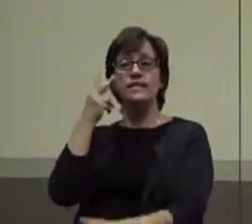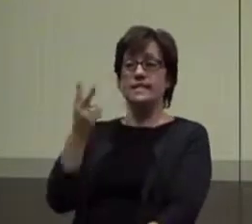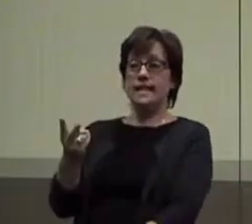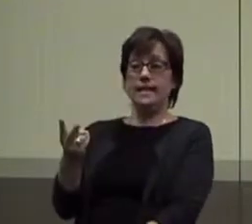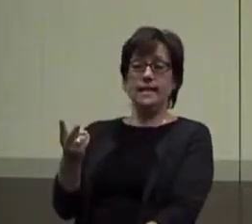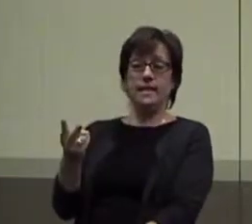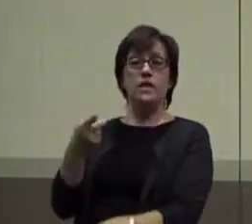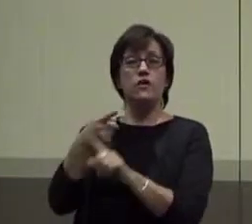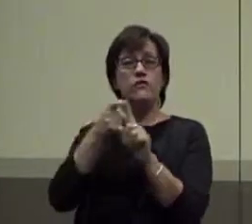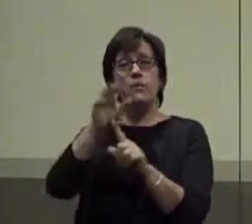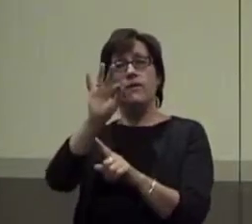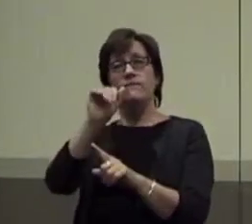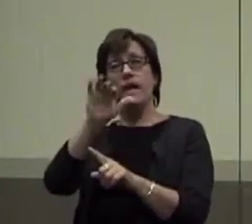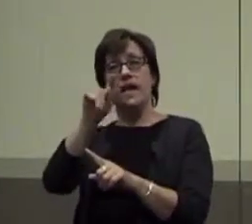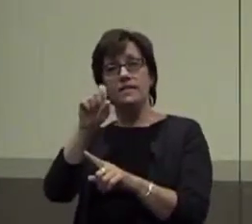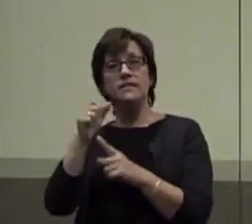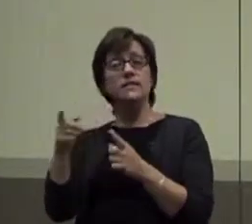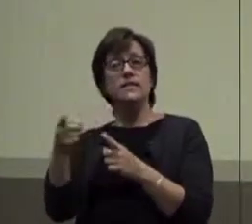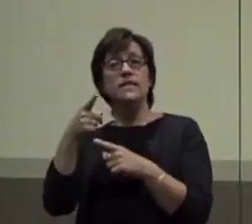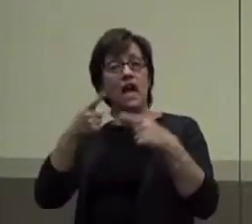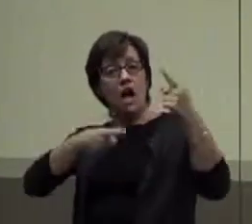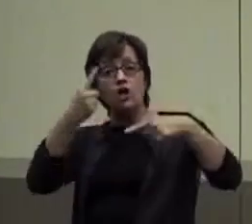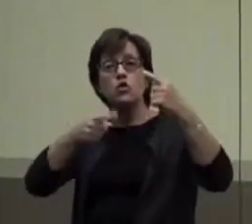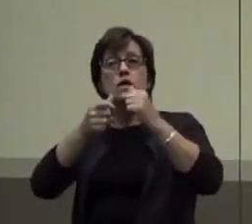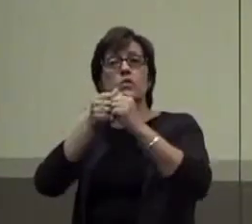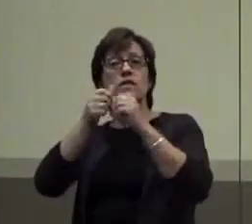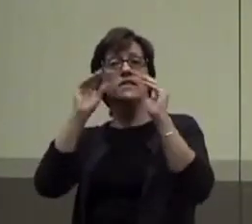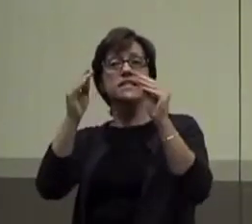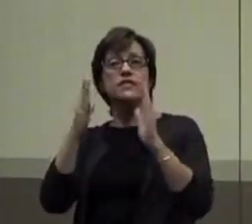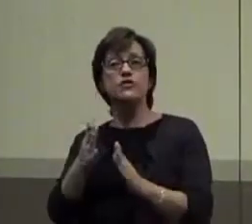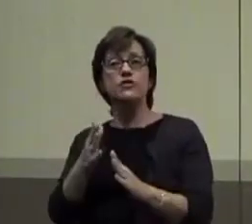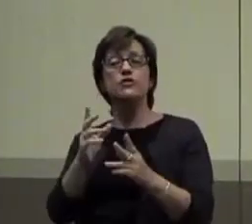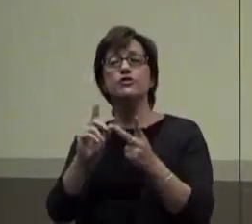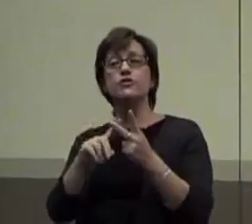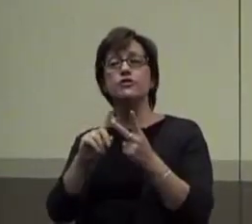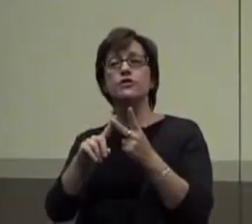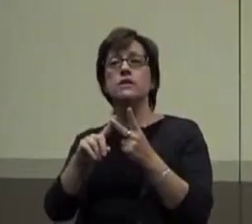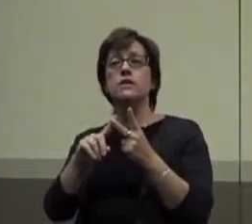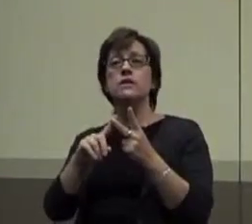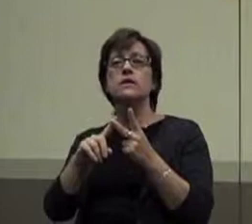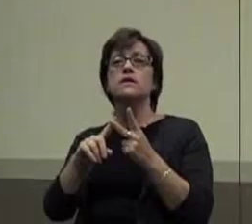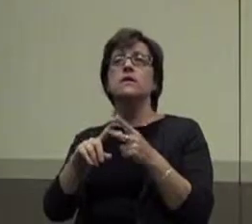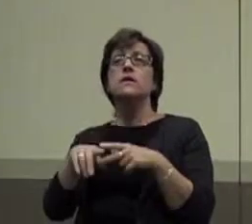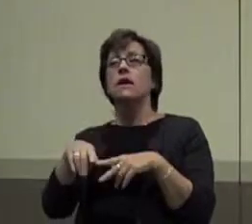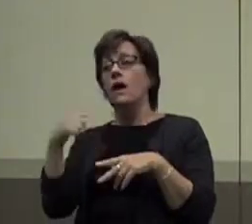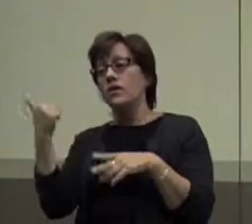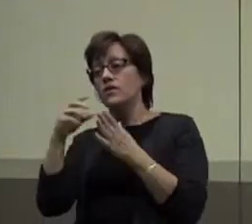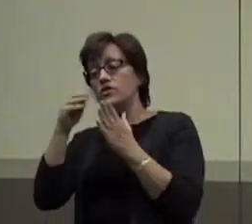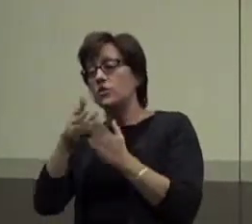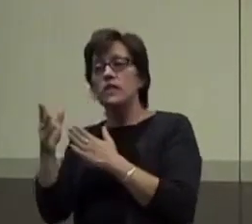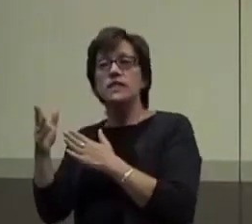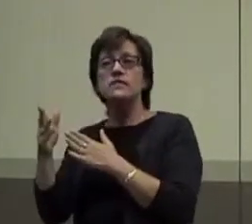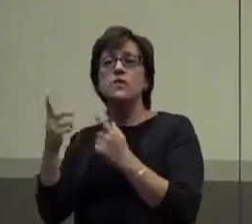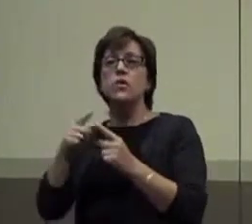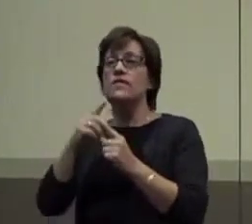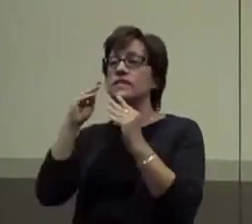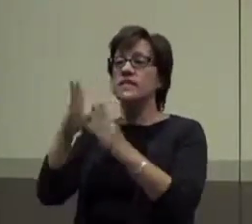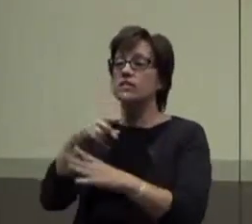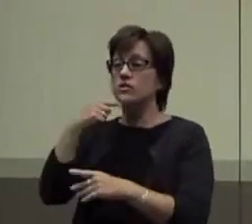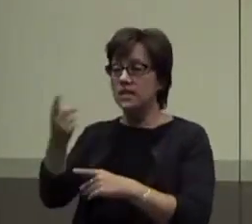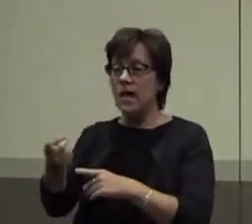the facts, it says that he's arguing with the teacher and teaches other students when he's given directions and he's